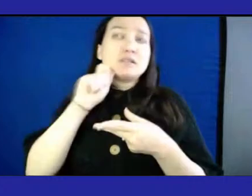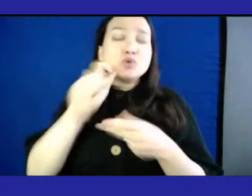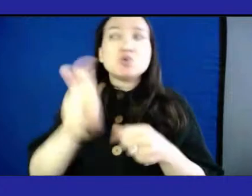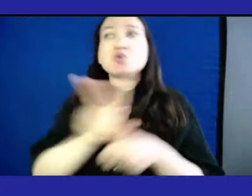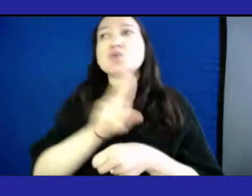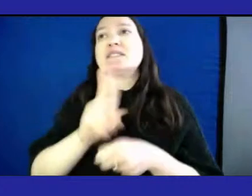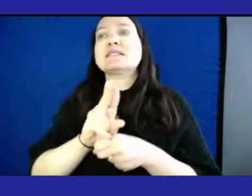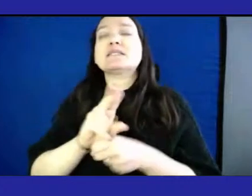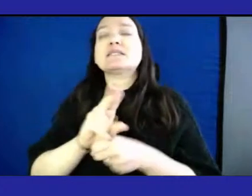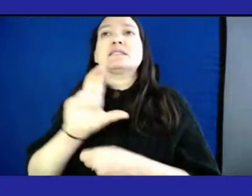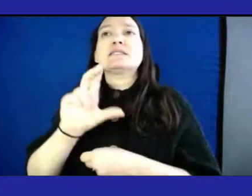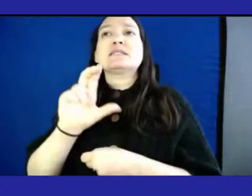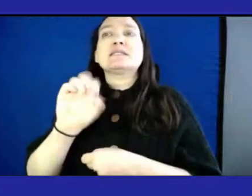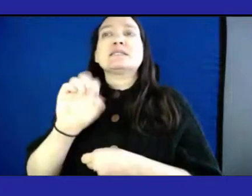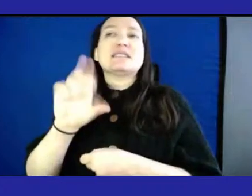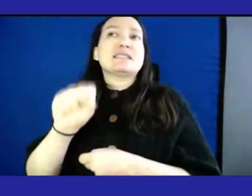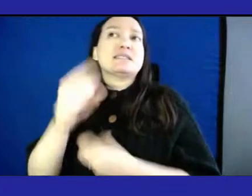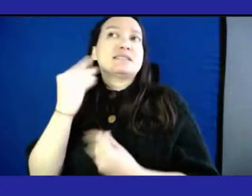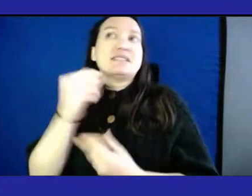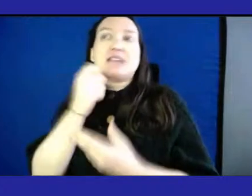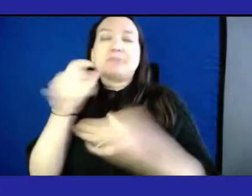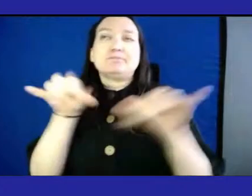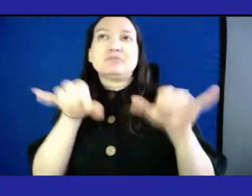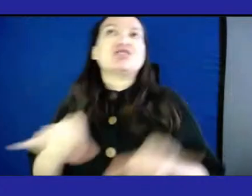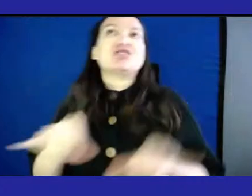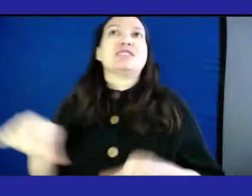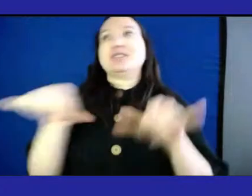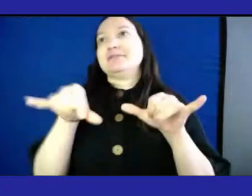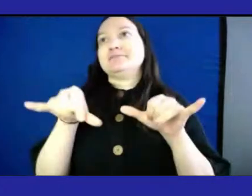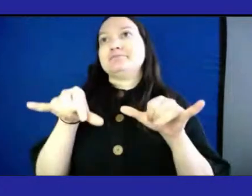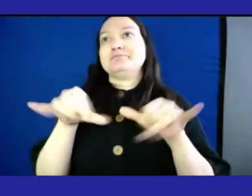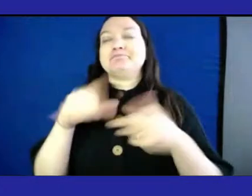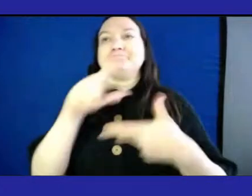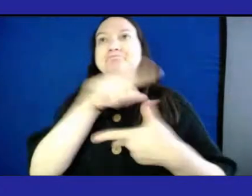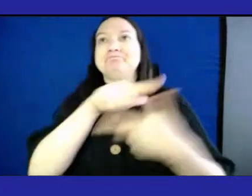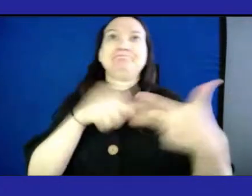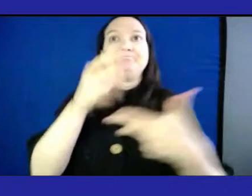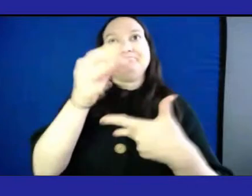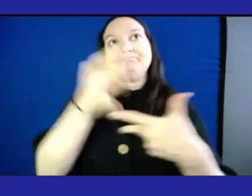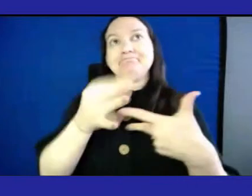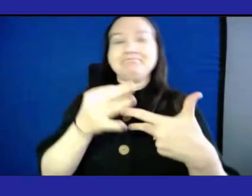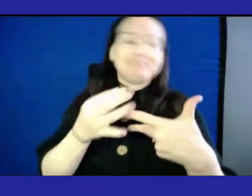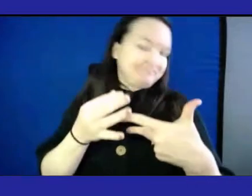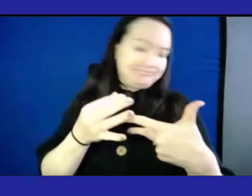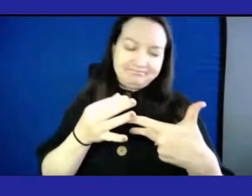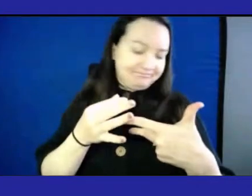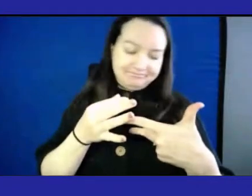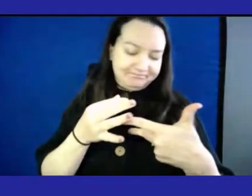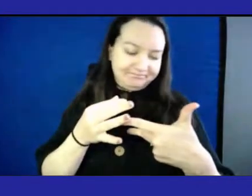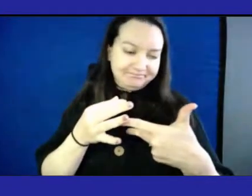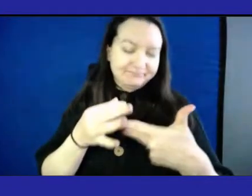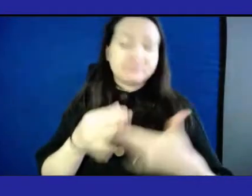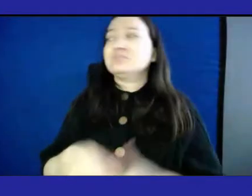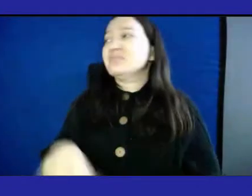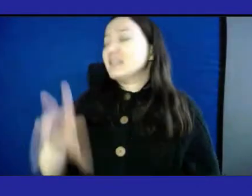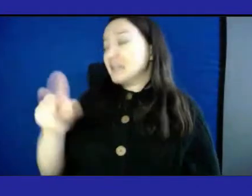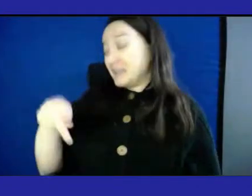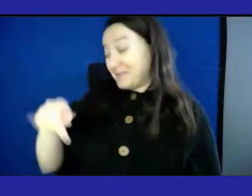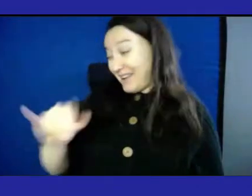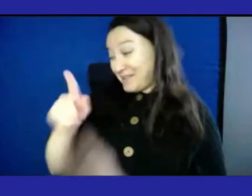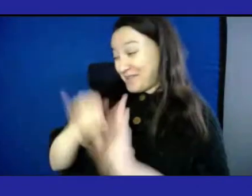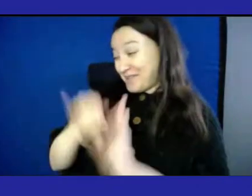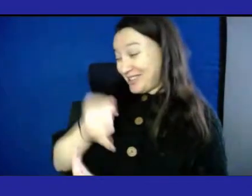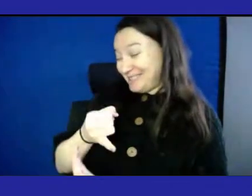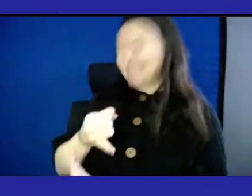data, not just kind of the generic, right, three options. Um, You got a PI project there. yeah, yeah, no, we have a